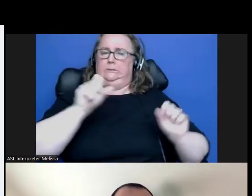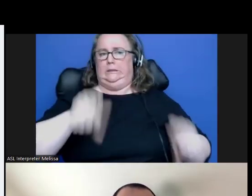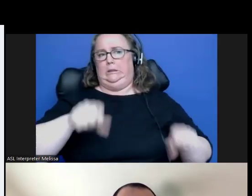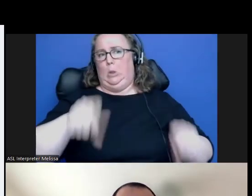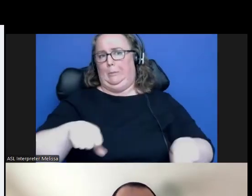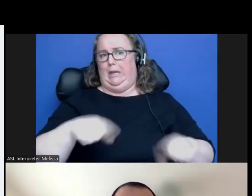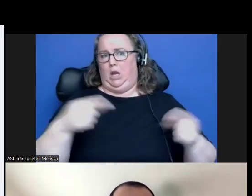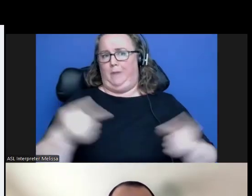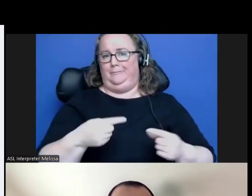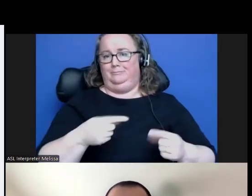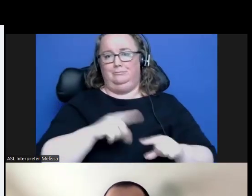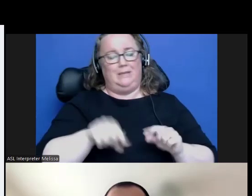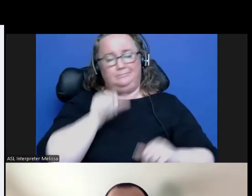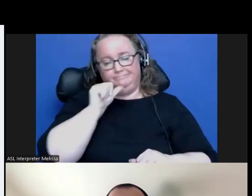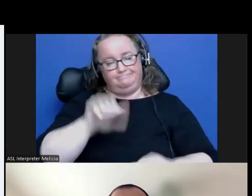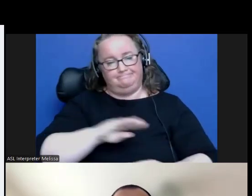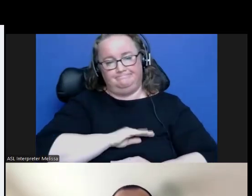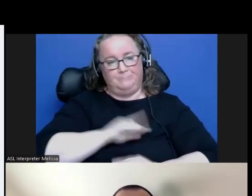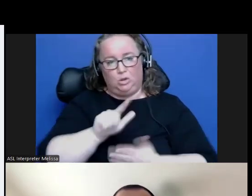Does not meet the standard of the law.